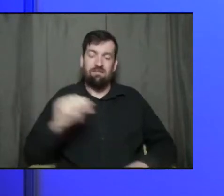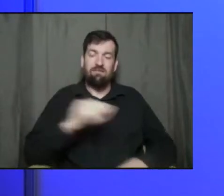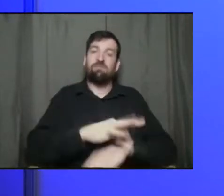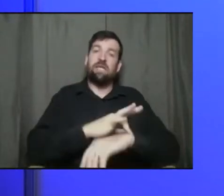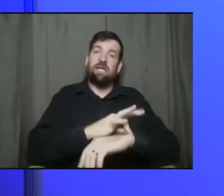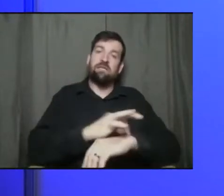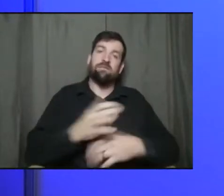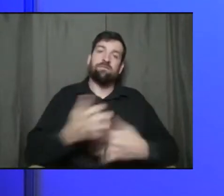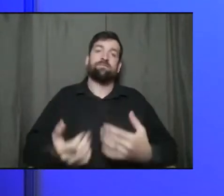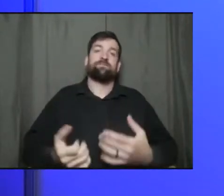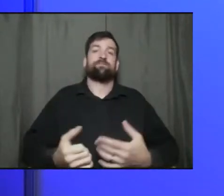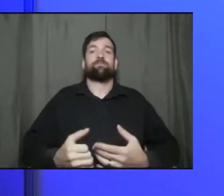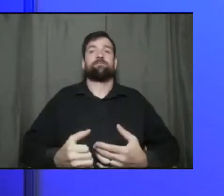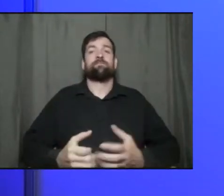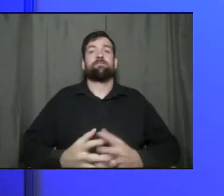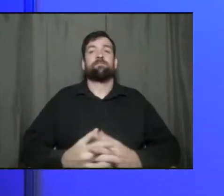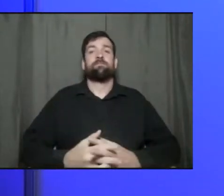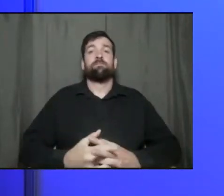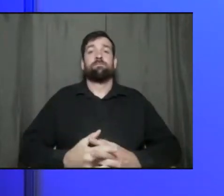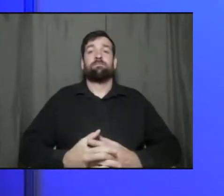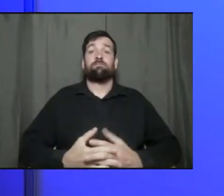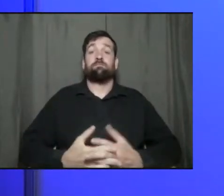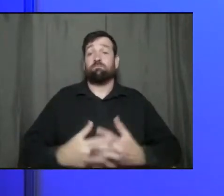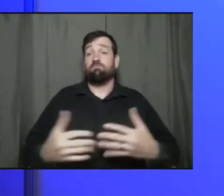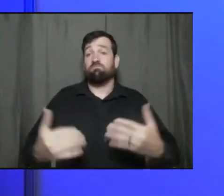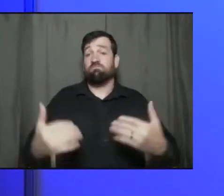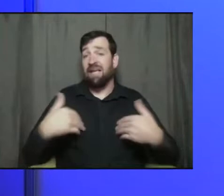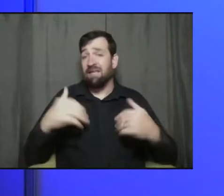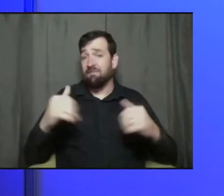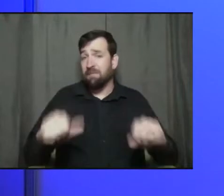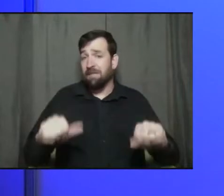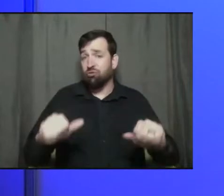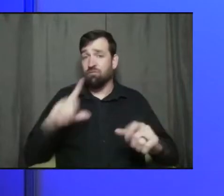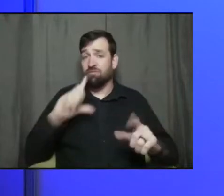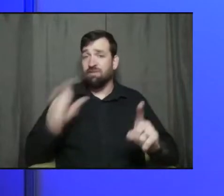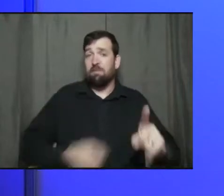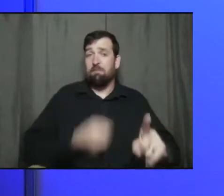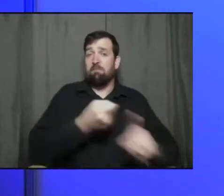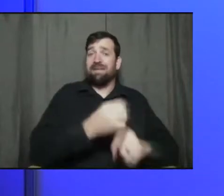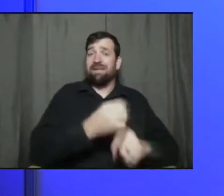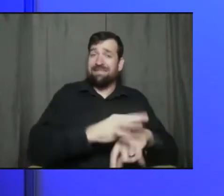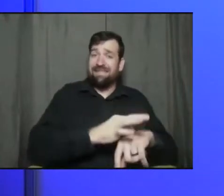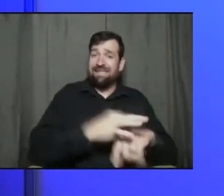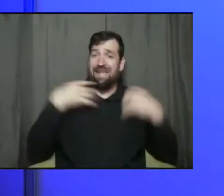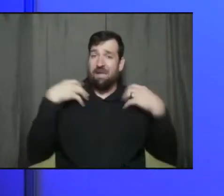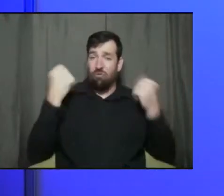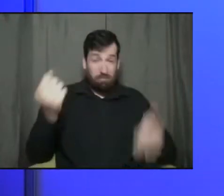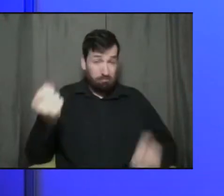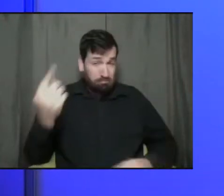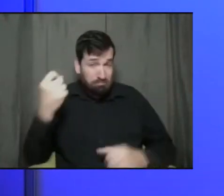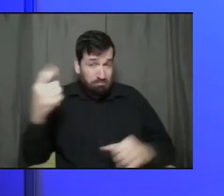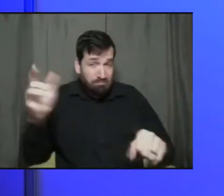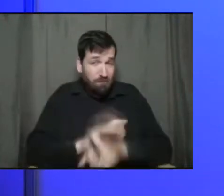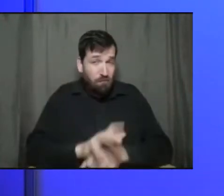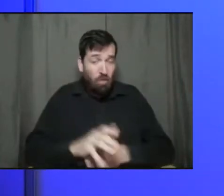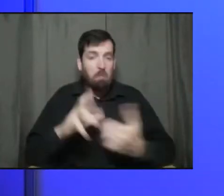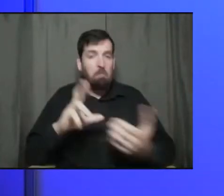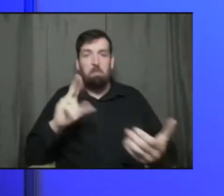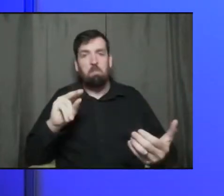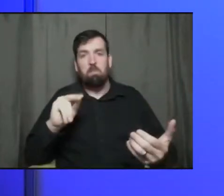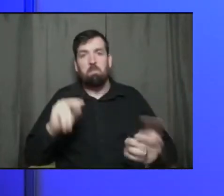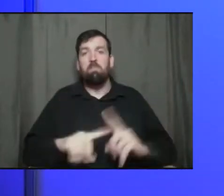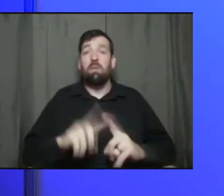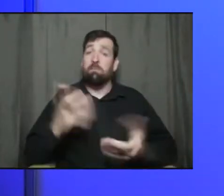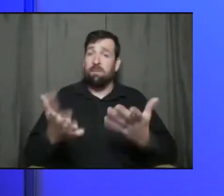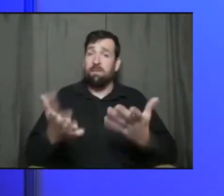So it does. It has the potential to affect skin health. I don't know. We truly understand exactly what's going on there. It may ultimately, in part, related just